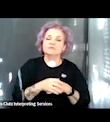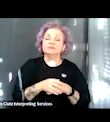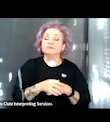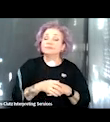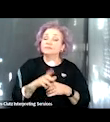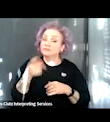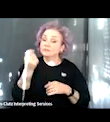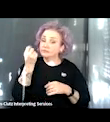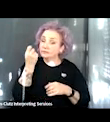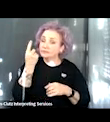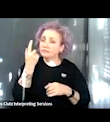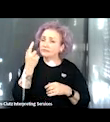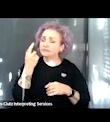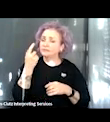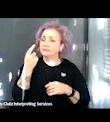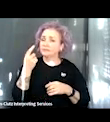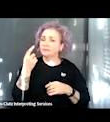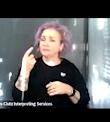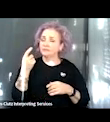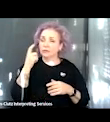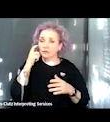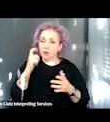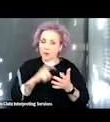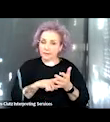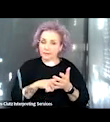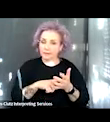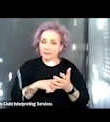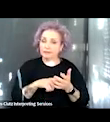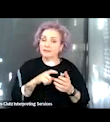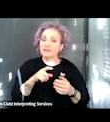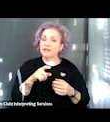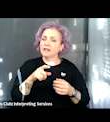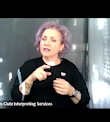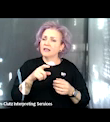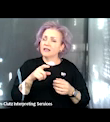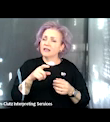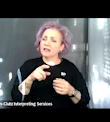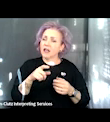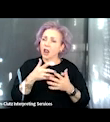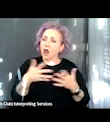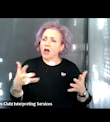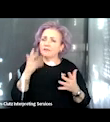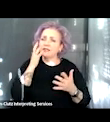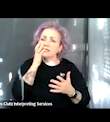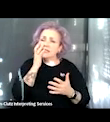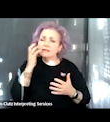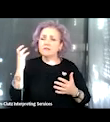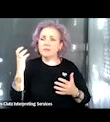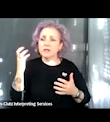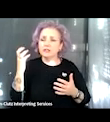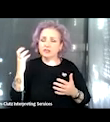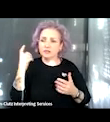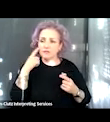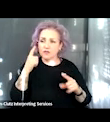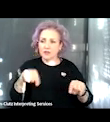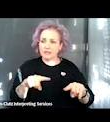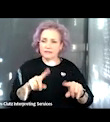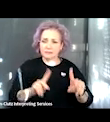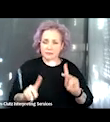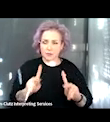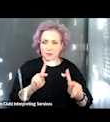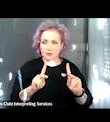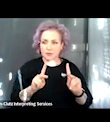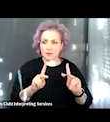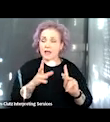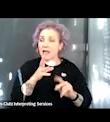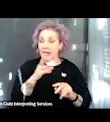bodies usually. And what I'm going to tell you today is that they've both been associated with maternal infection during pregnancy. So in